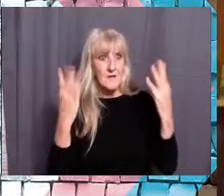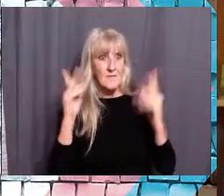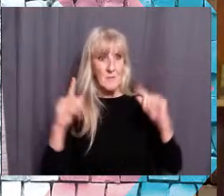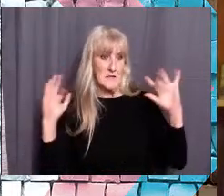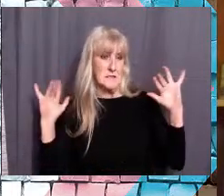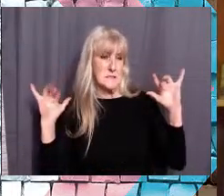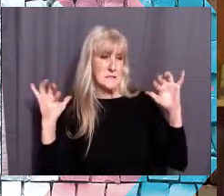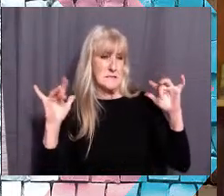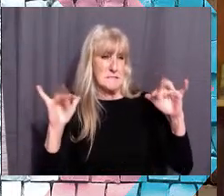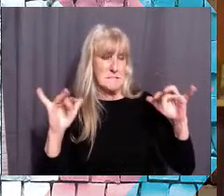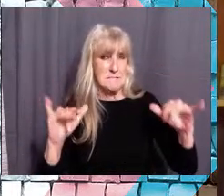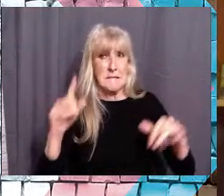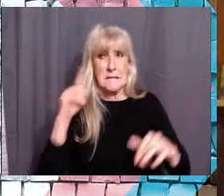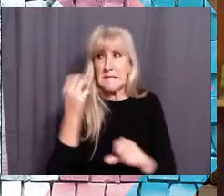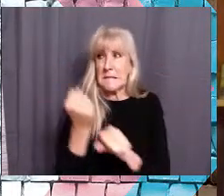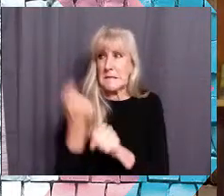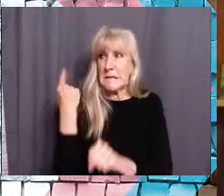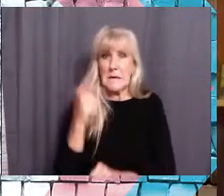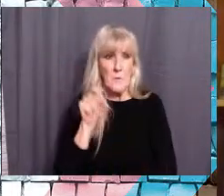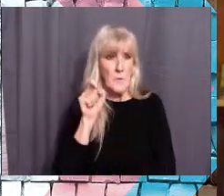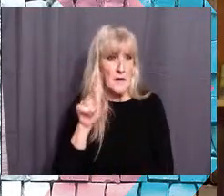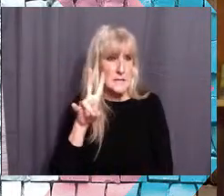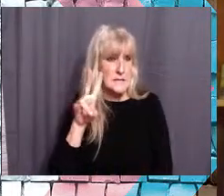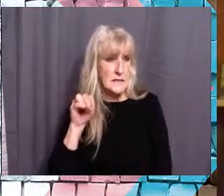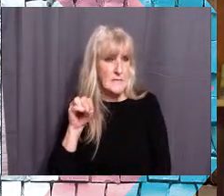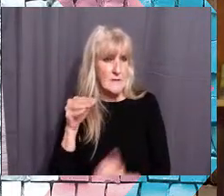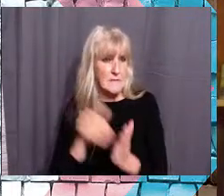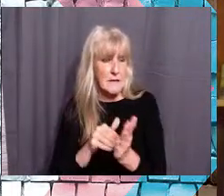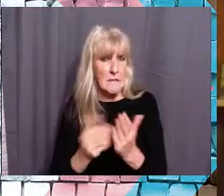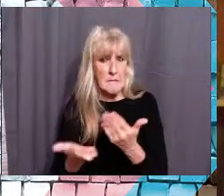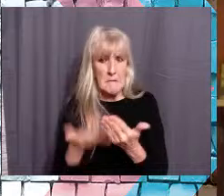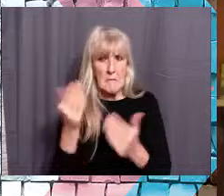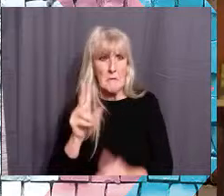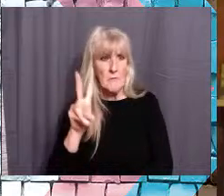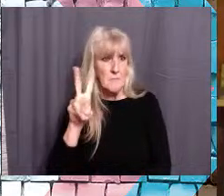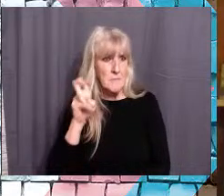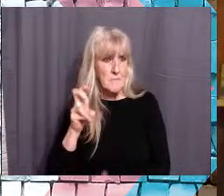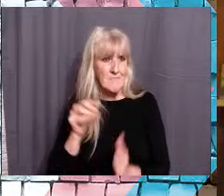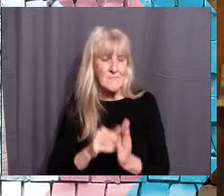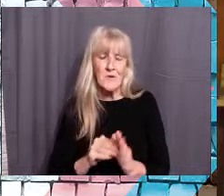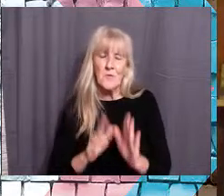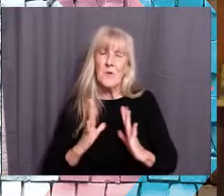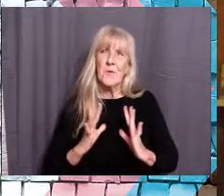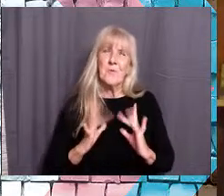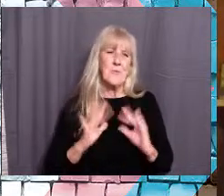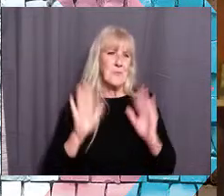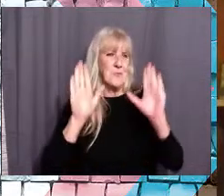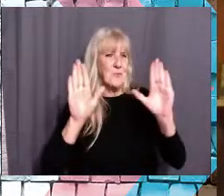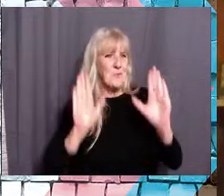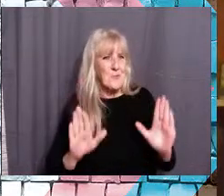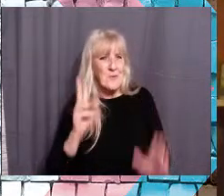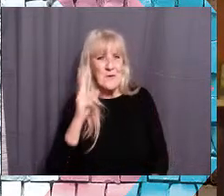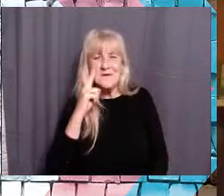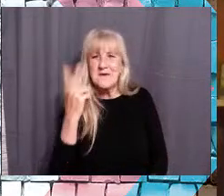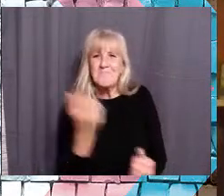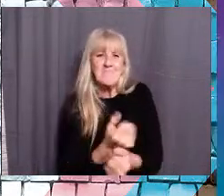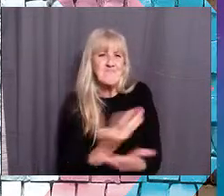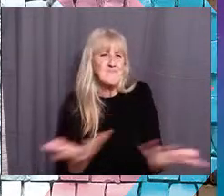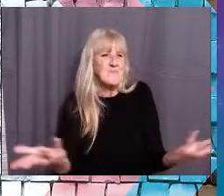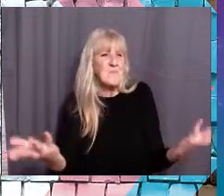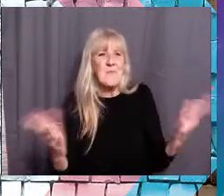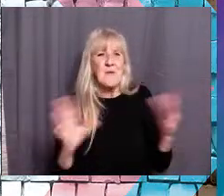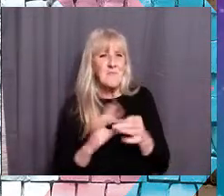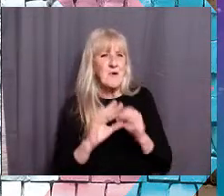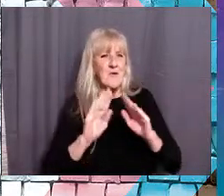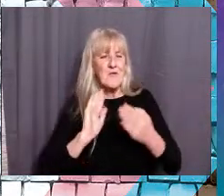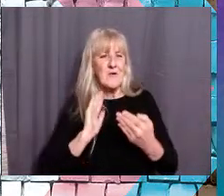think it was 170,000 last year, almost 200,000. But it's great to see everybody who's a part of our community come out.